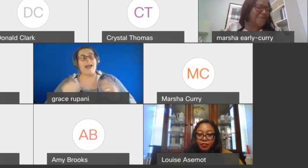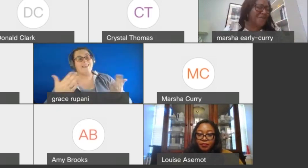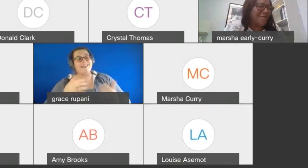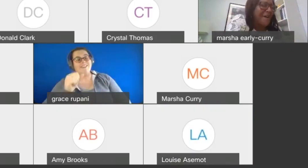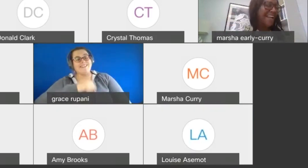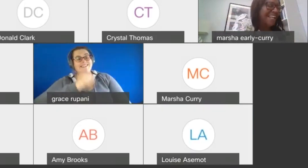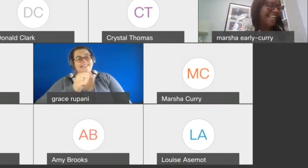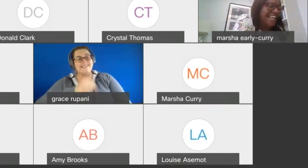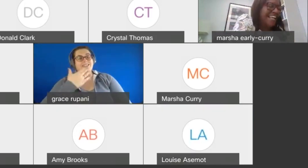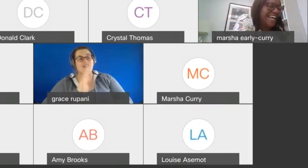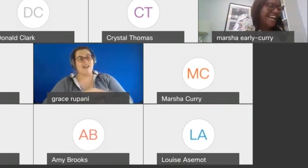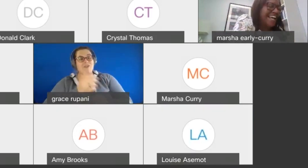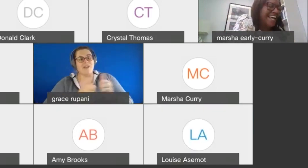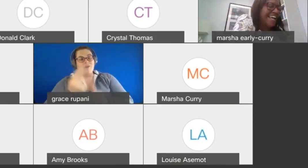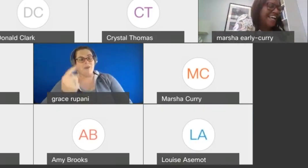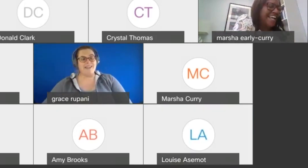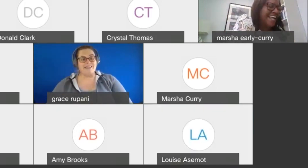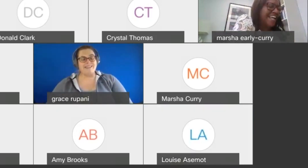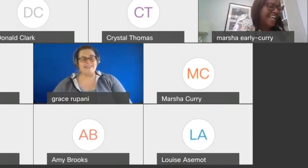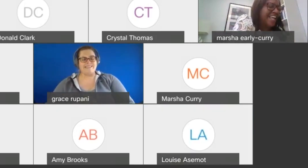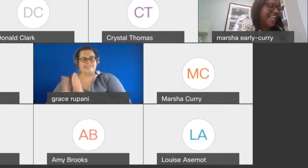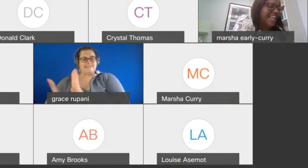Good afternoon, everybody.